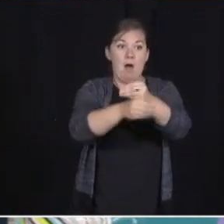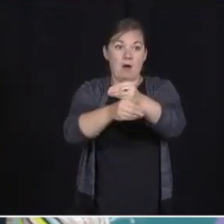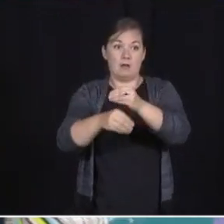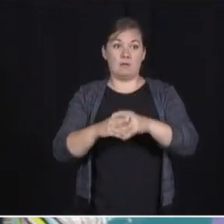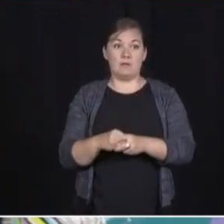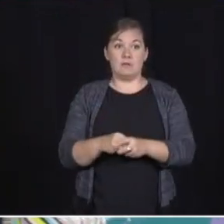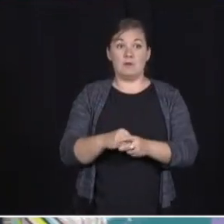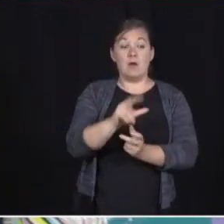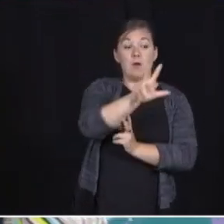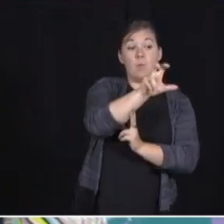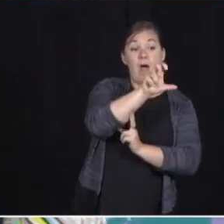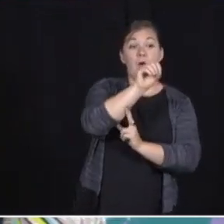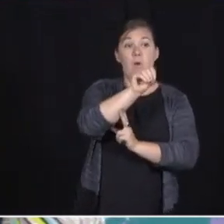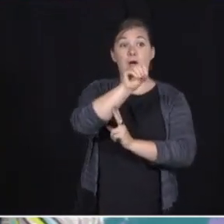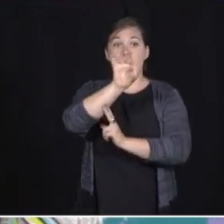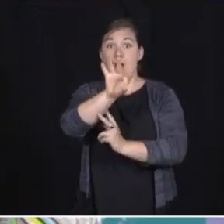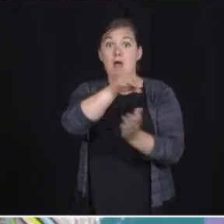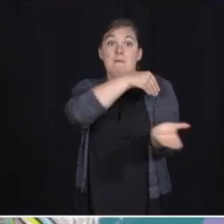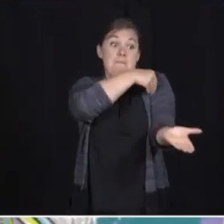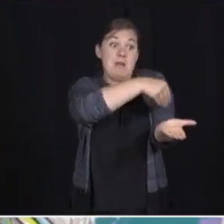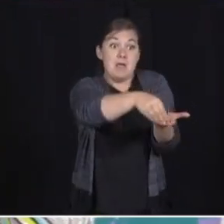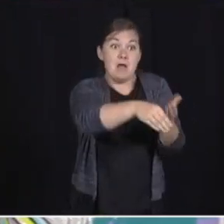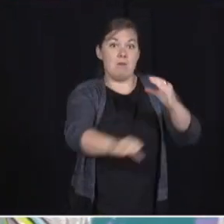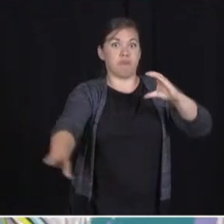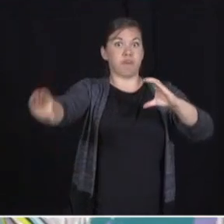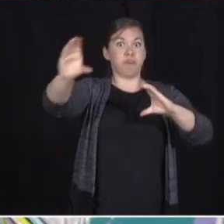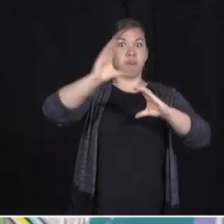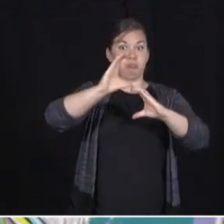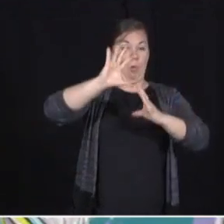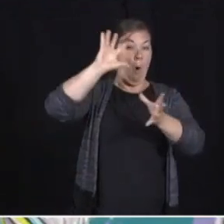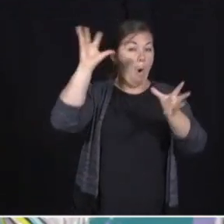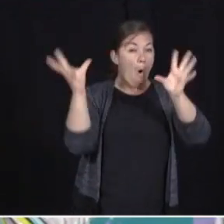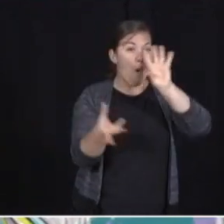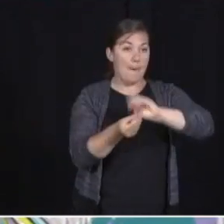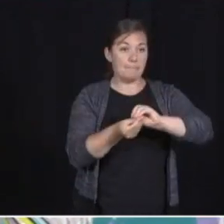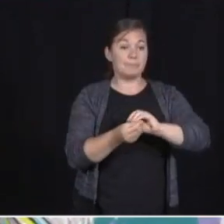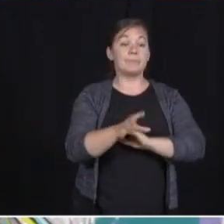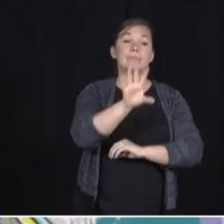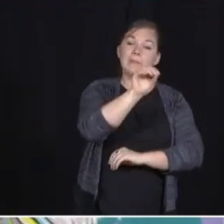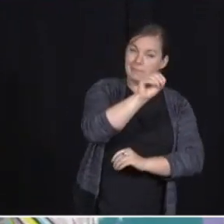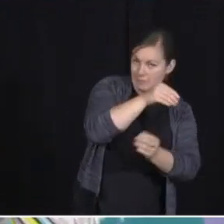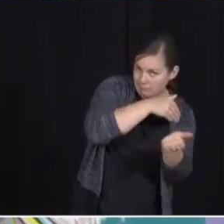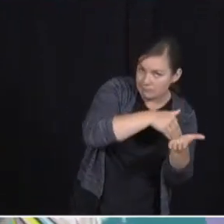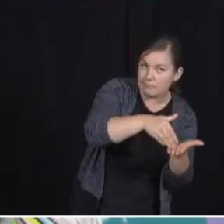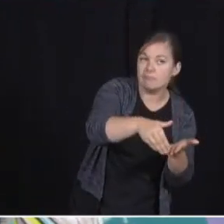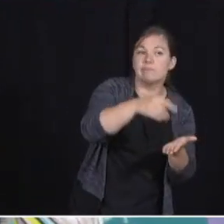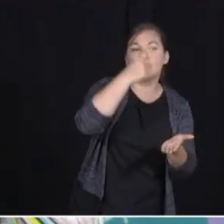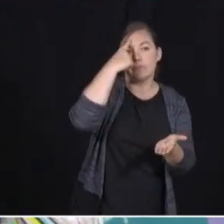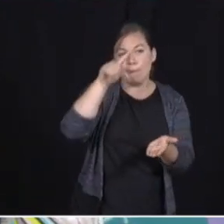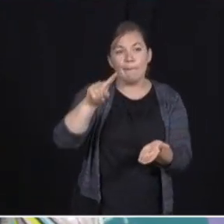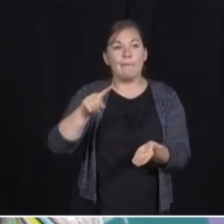million additional dollars to hire more staff if needed. We're putting $50 million